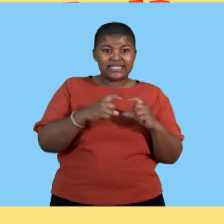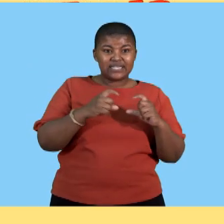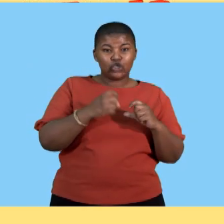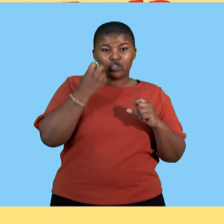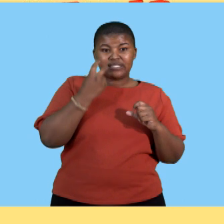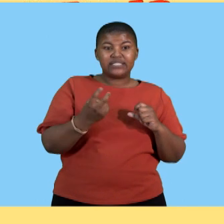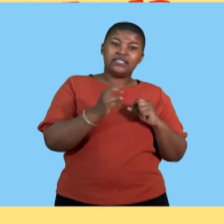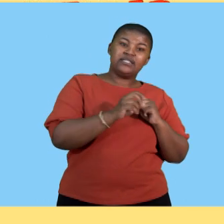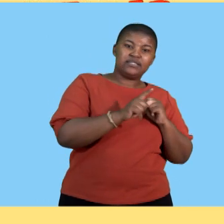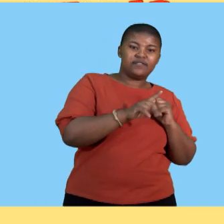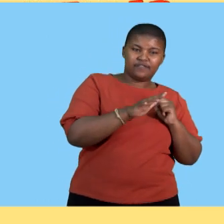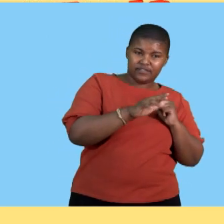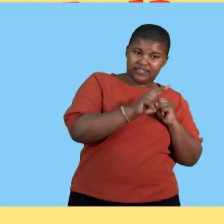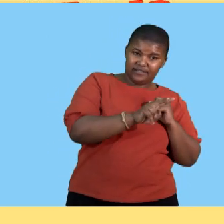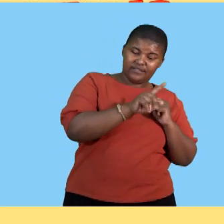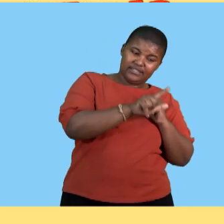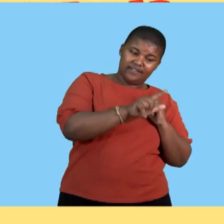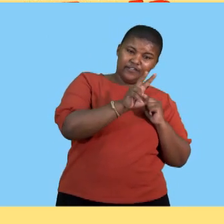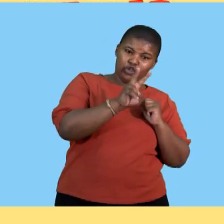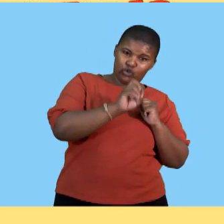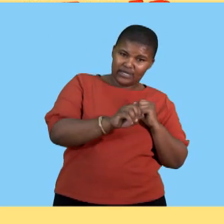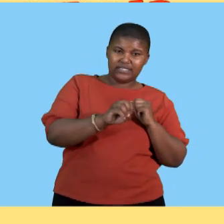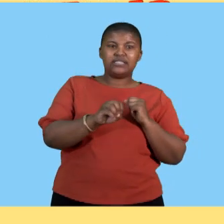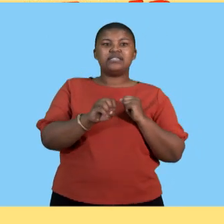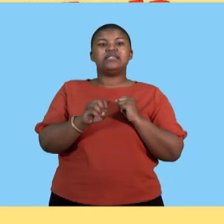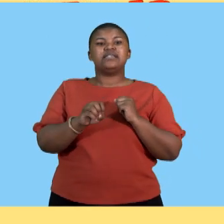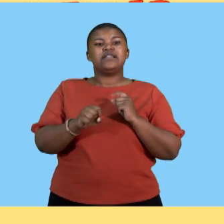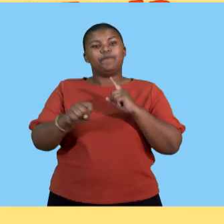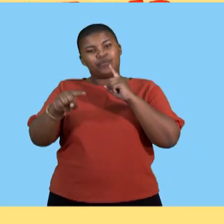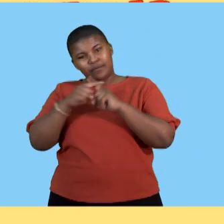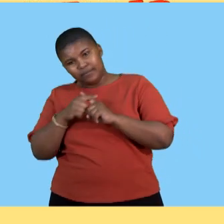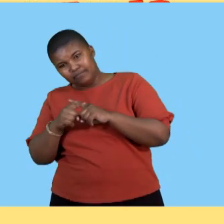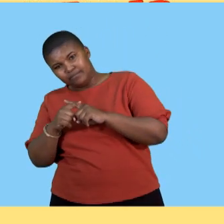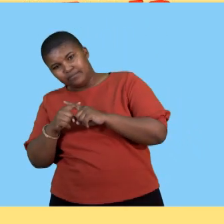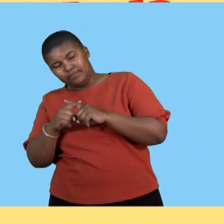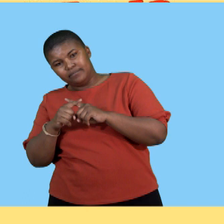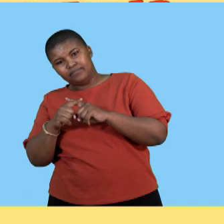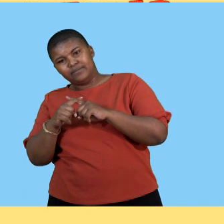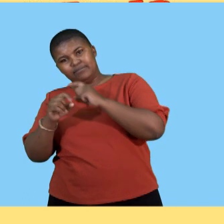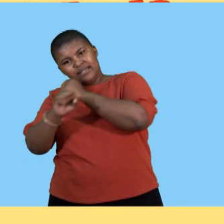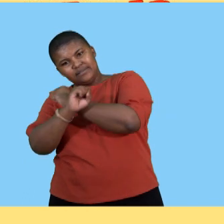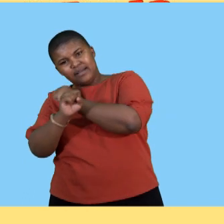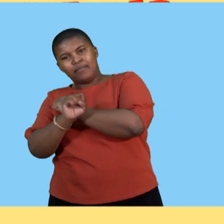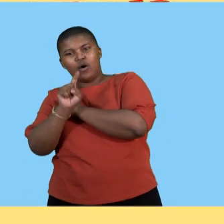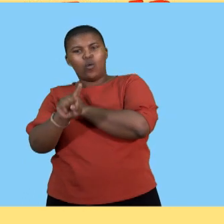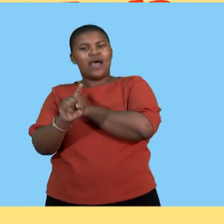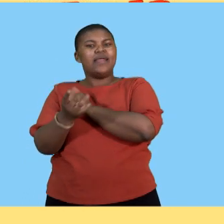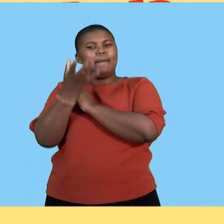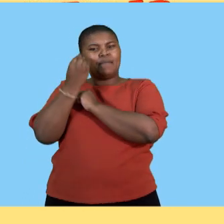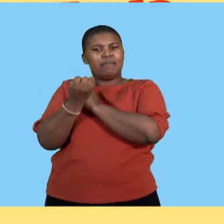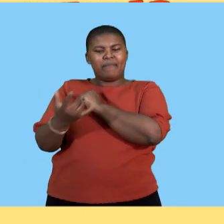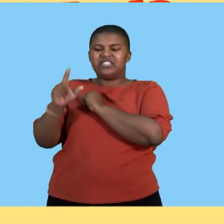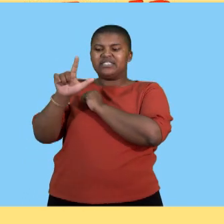on rand for rand. So I'll also come here and say my medical aid was 720. I multiply that by 1. That gives